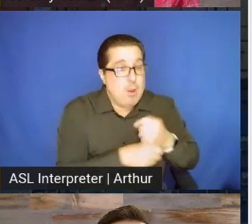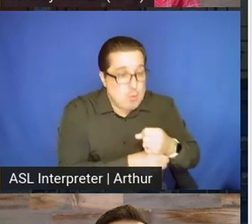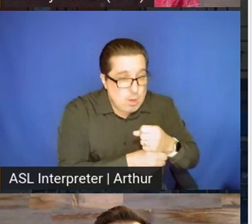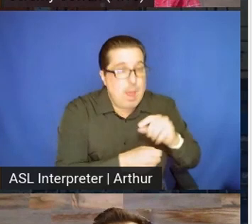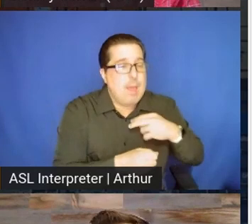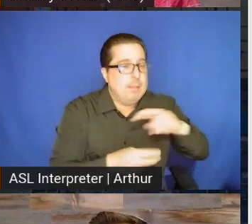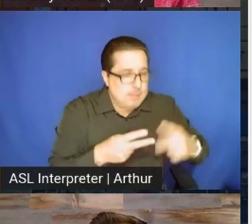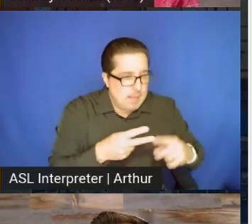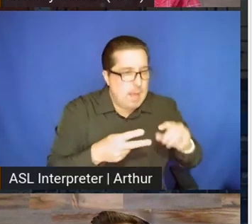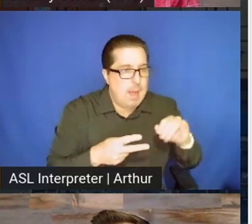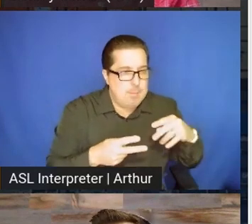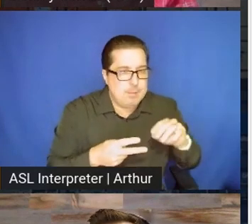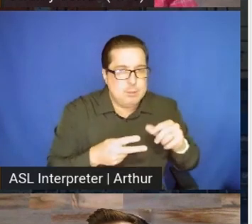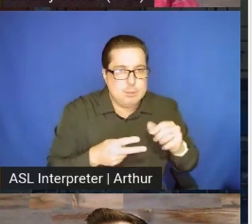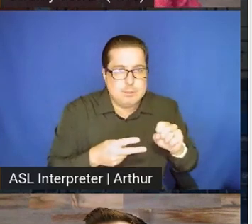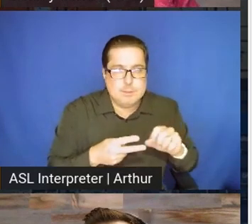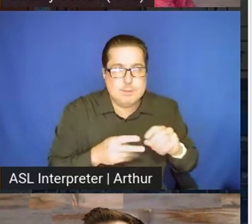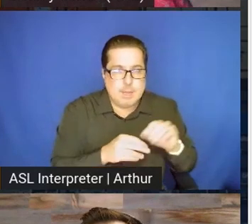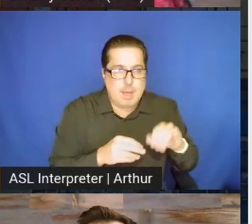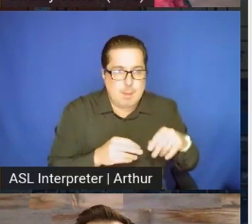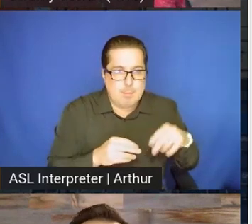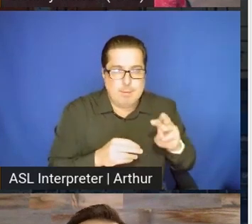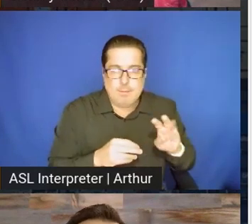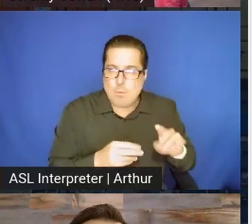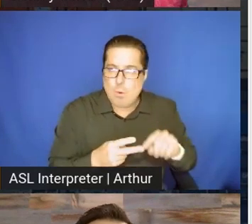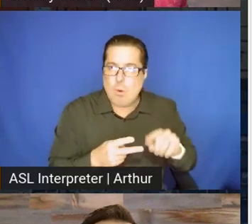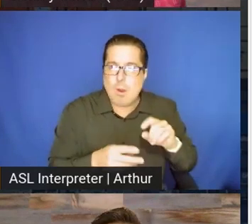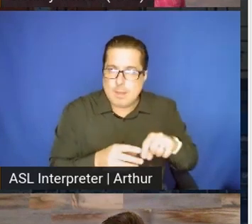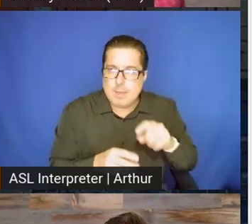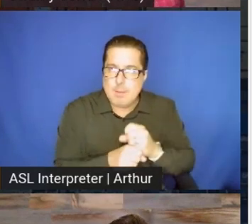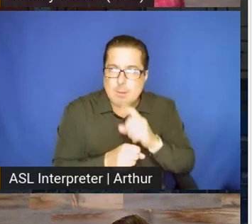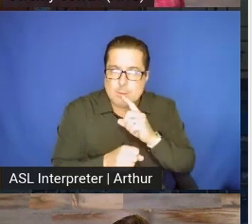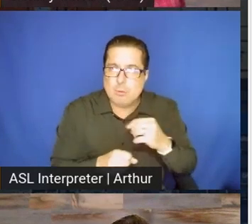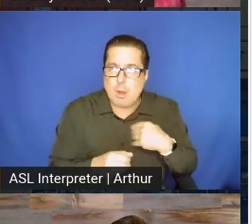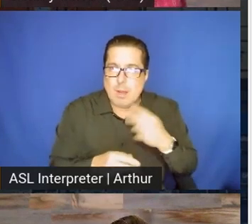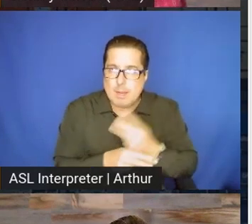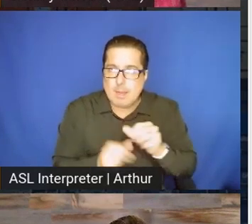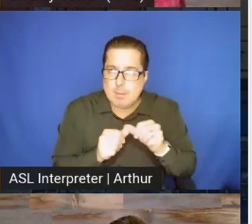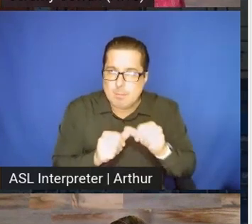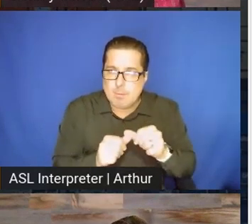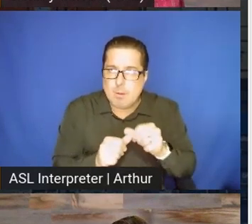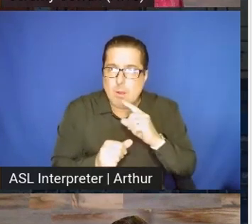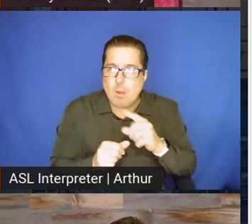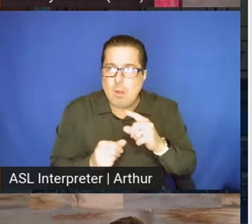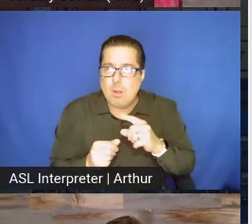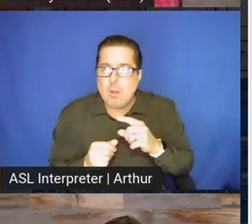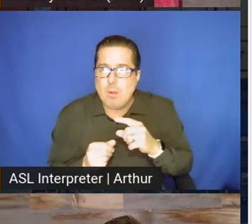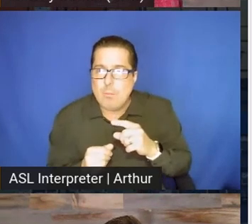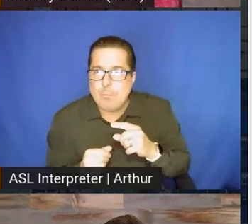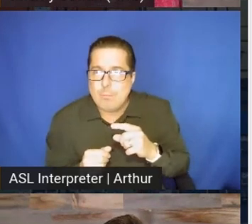IPs in an IPv4, and that means we will have to keeping the worm pools, and